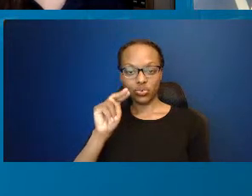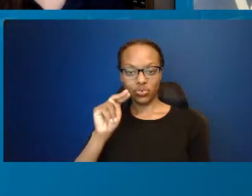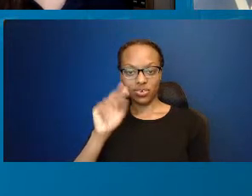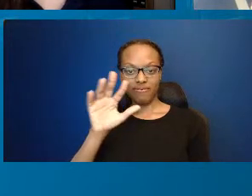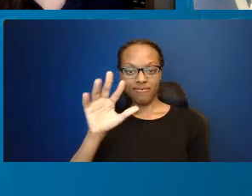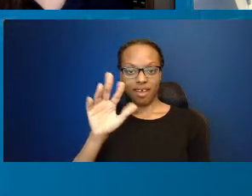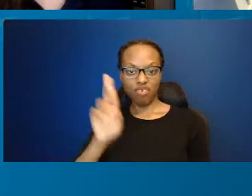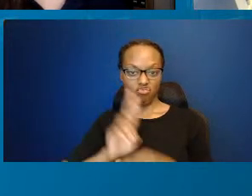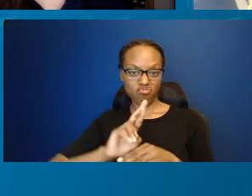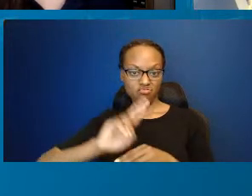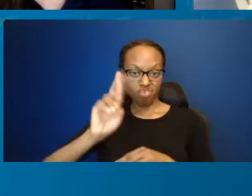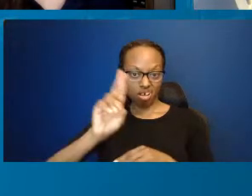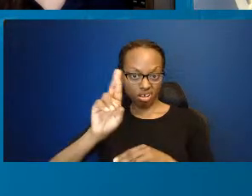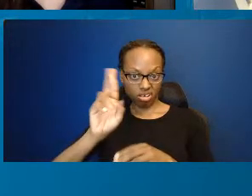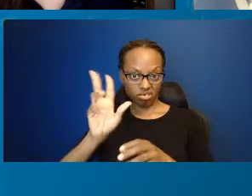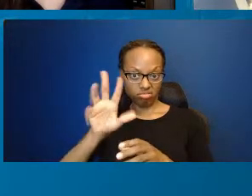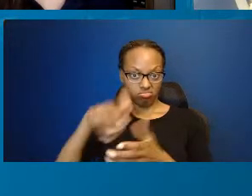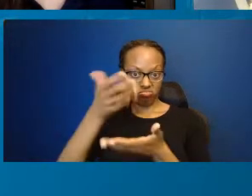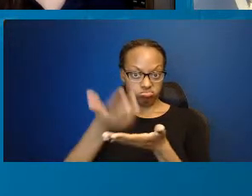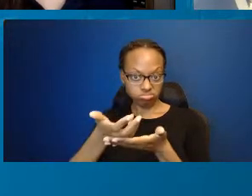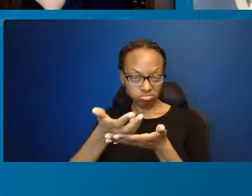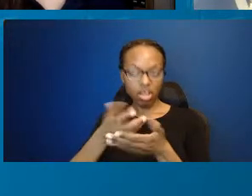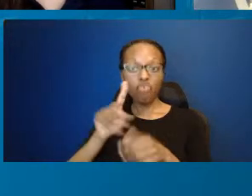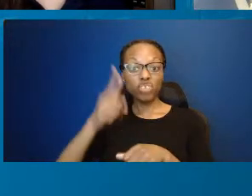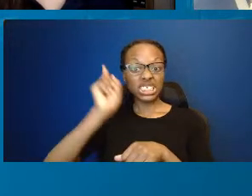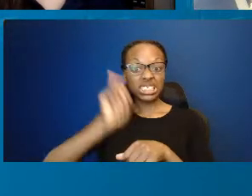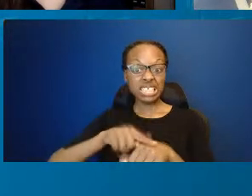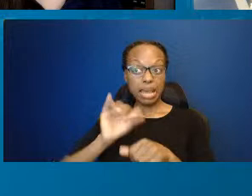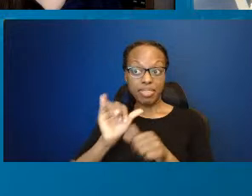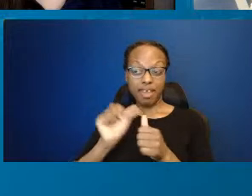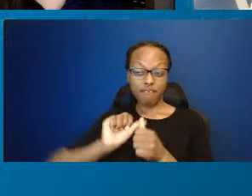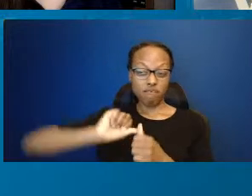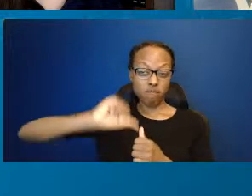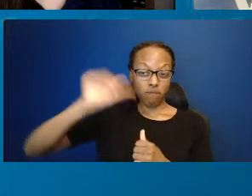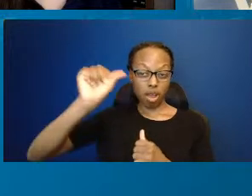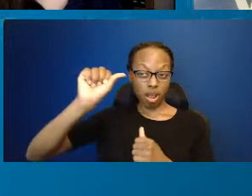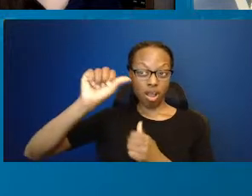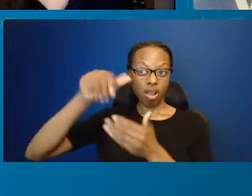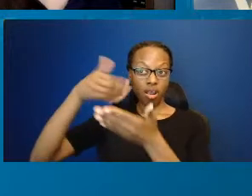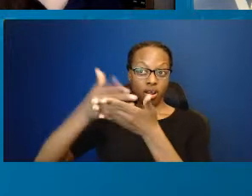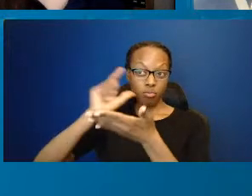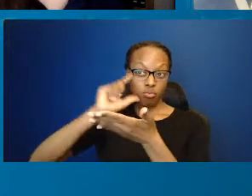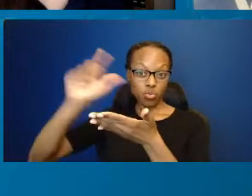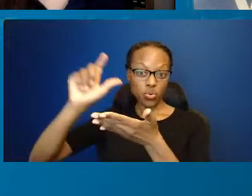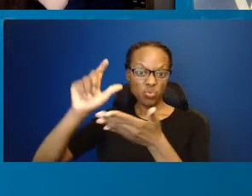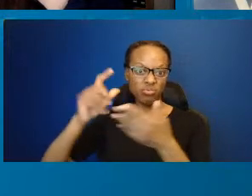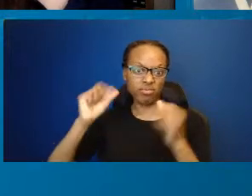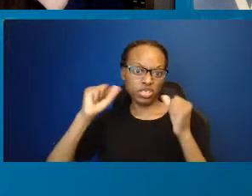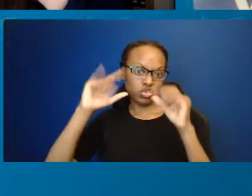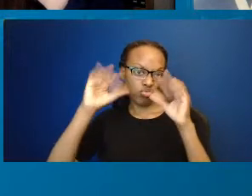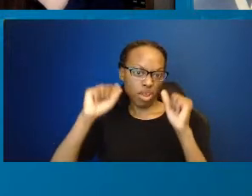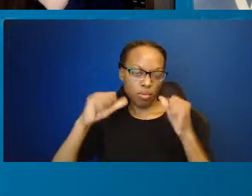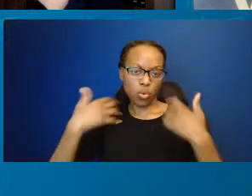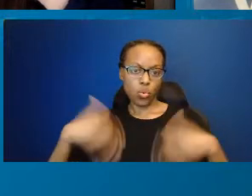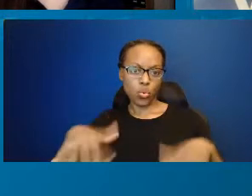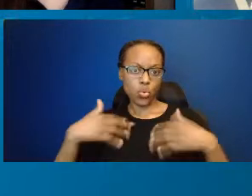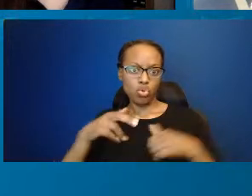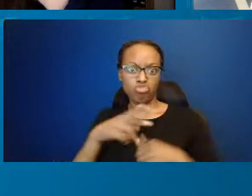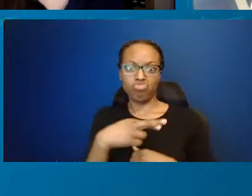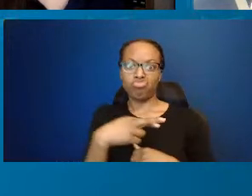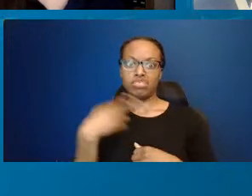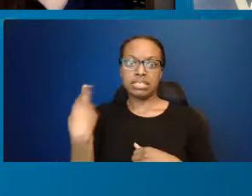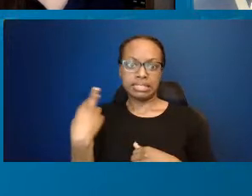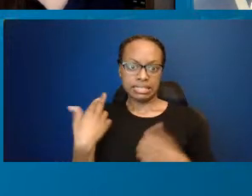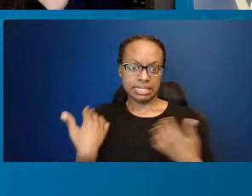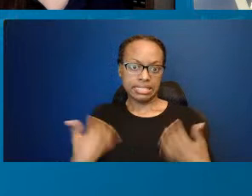time we've gone out that far, out to the moon, and it's an incredible mission, daring for many, many